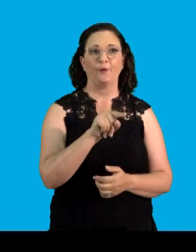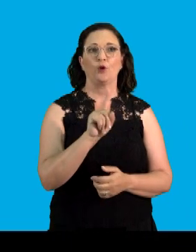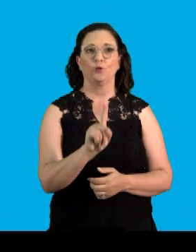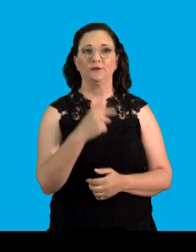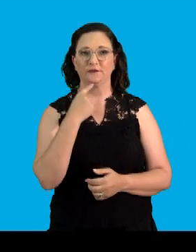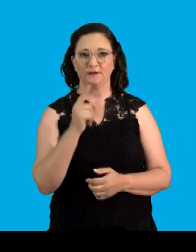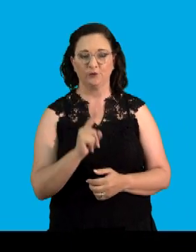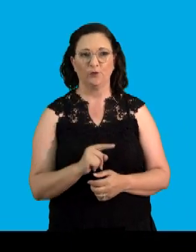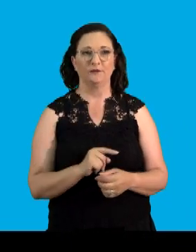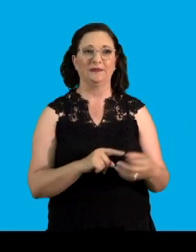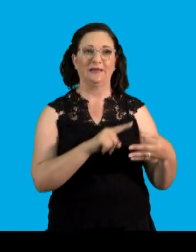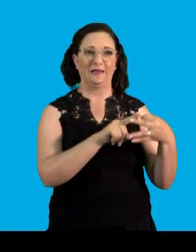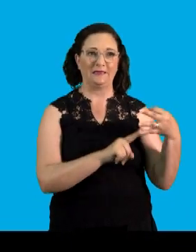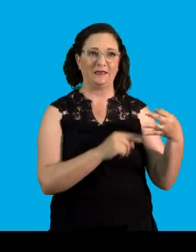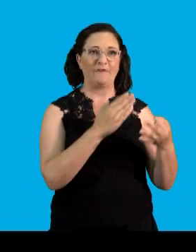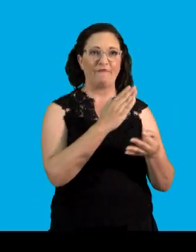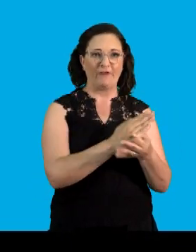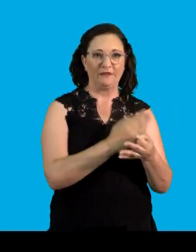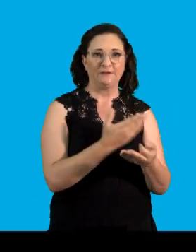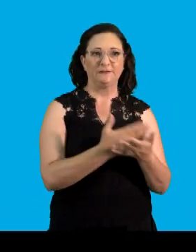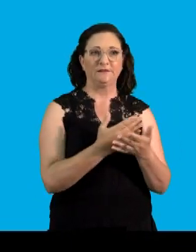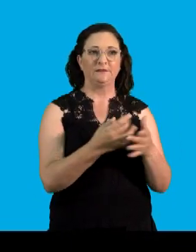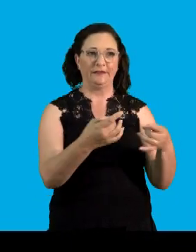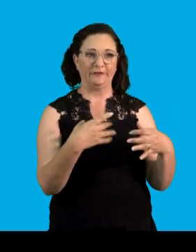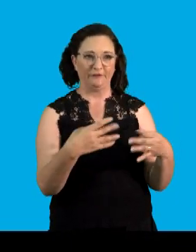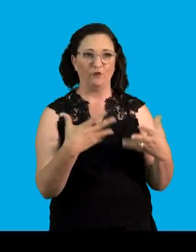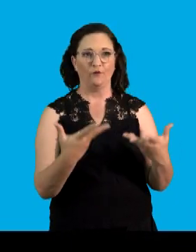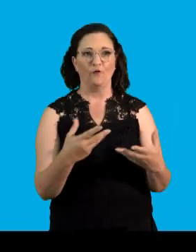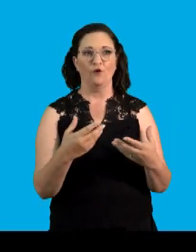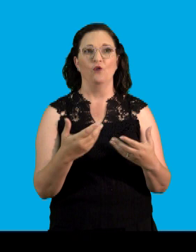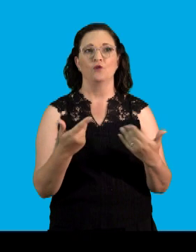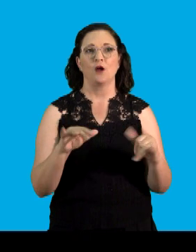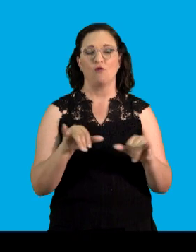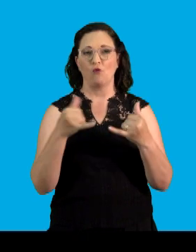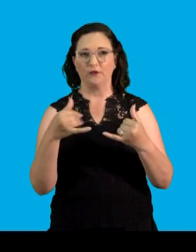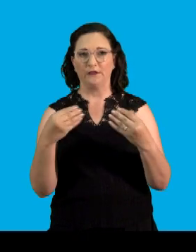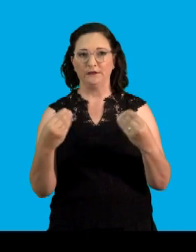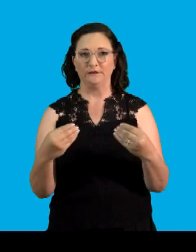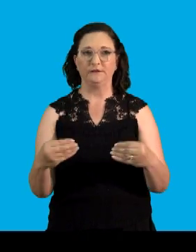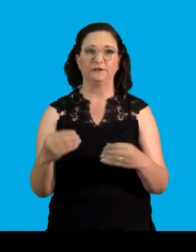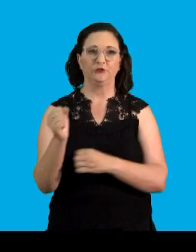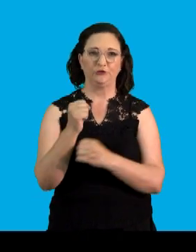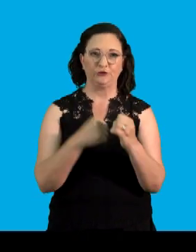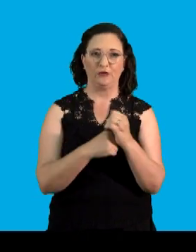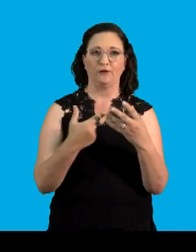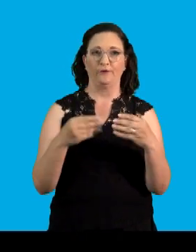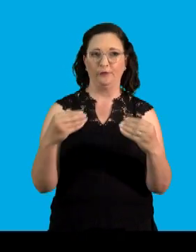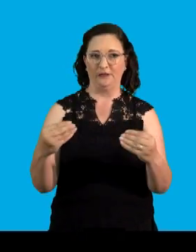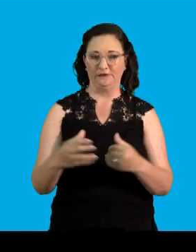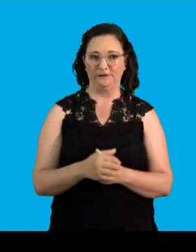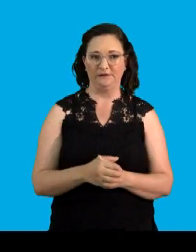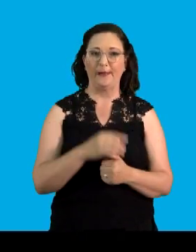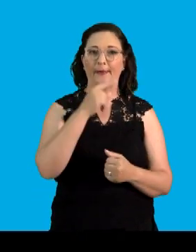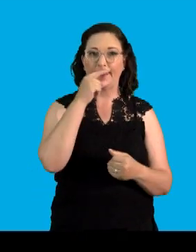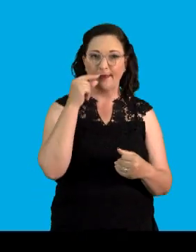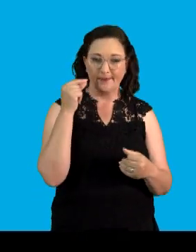3.1 says, name 3 factors that influence the organizational structure of a business. You just